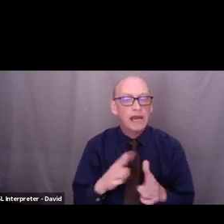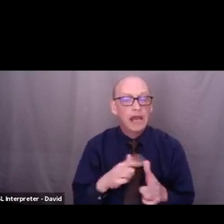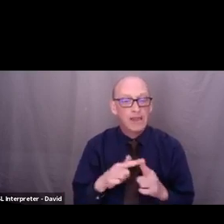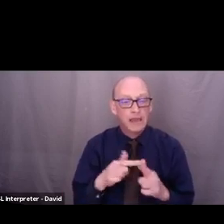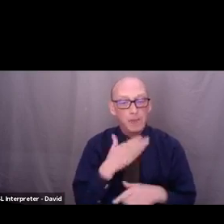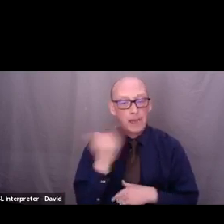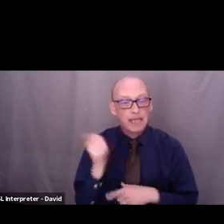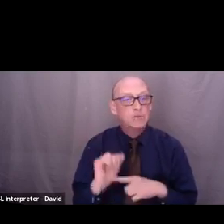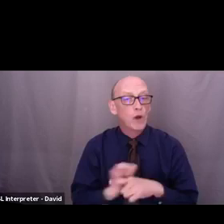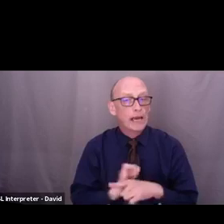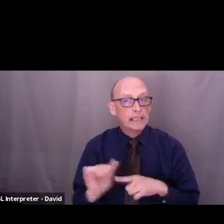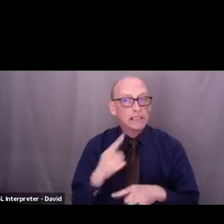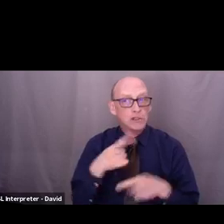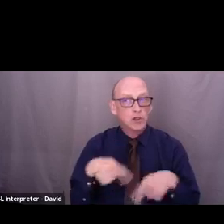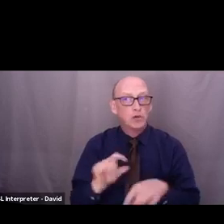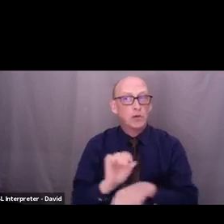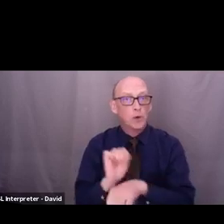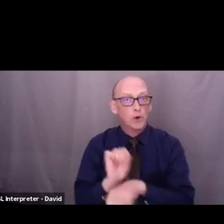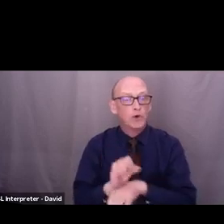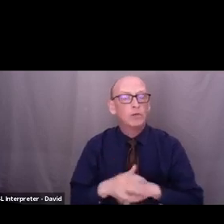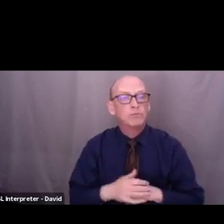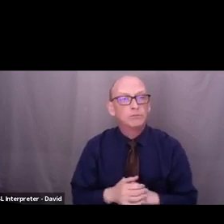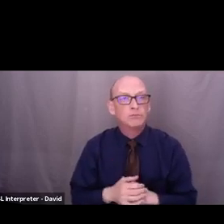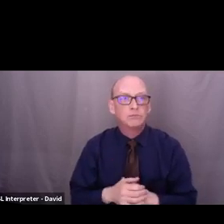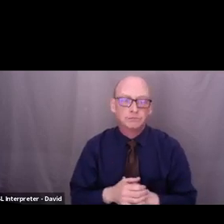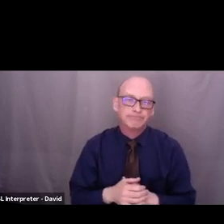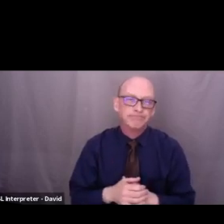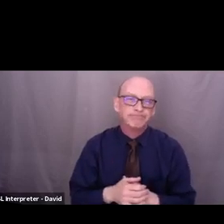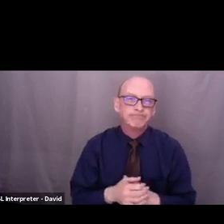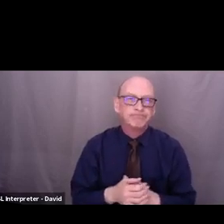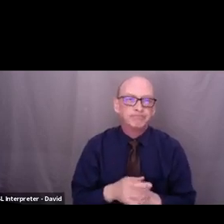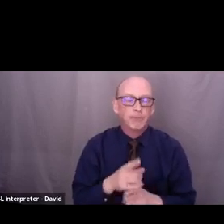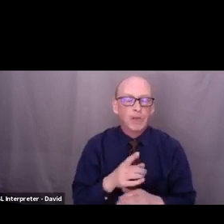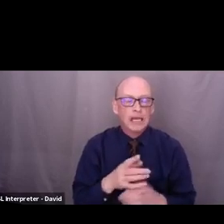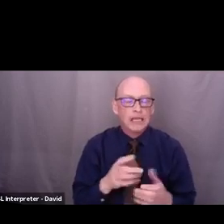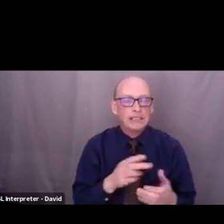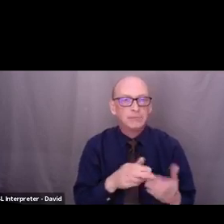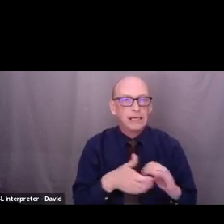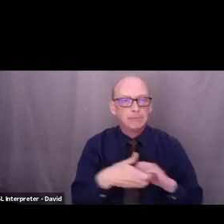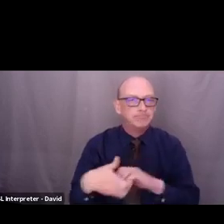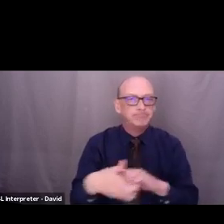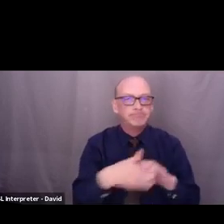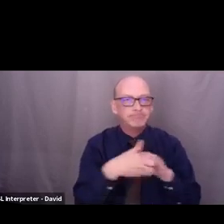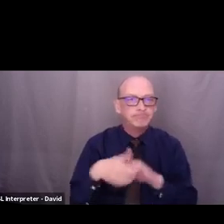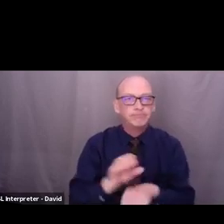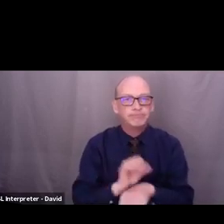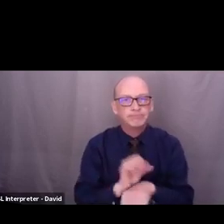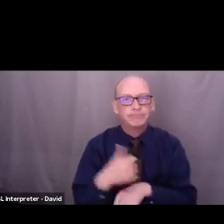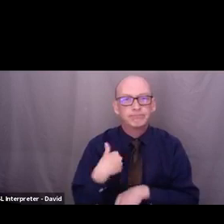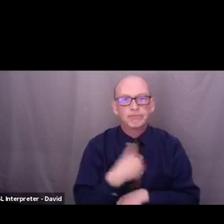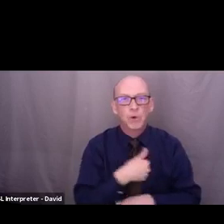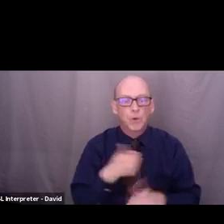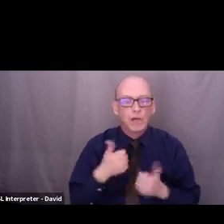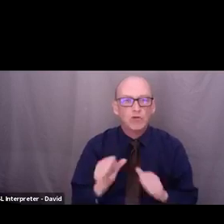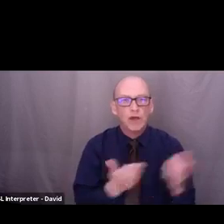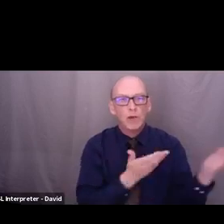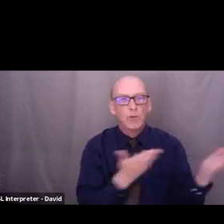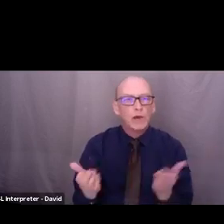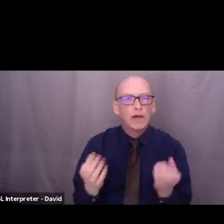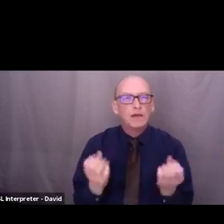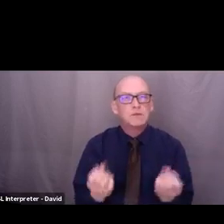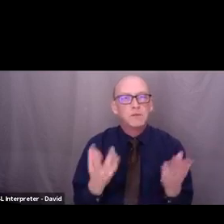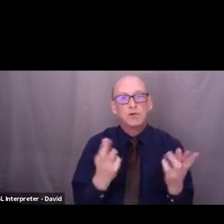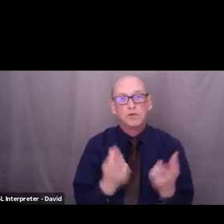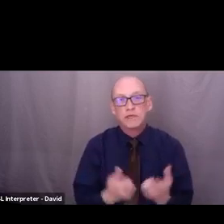me. So again, it's been a very concerted effort to try to make sure that we bring as much resource as we